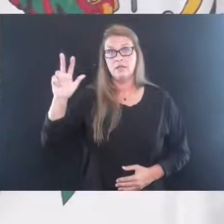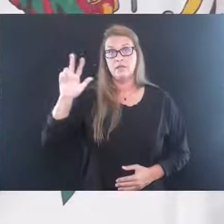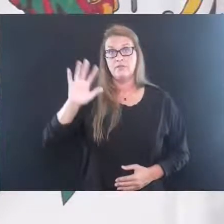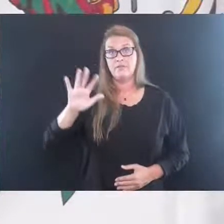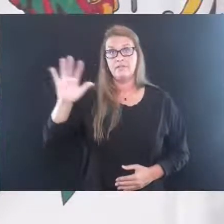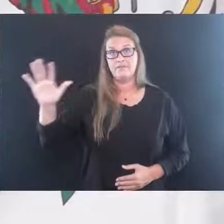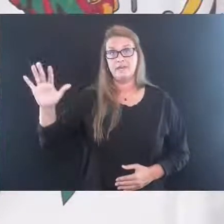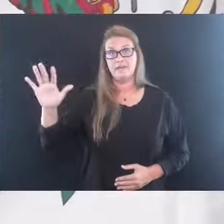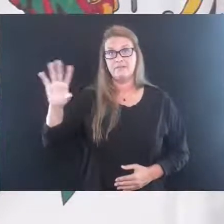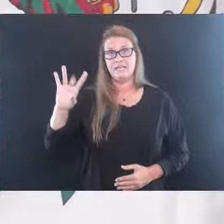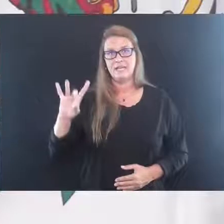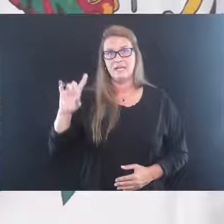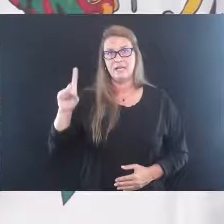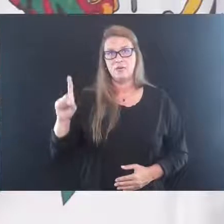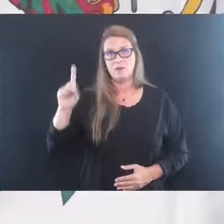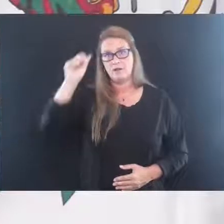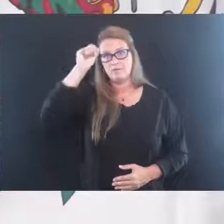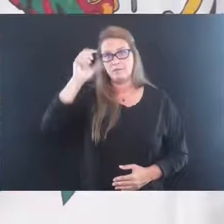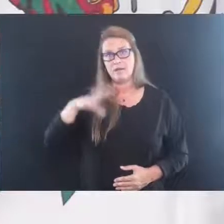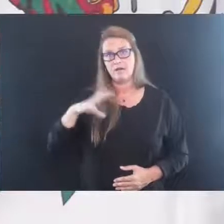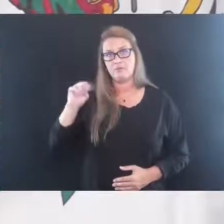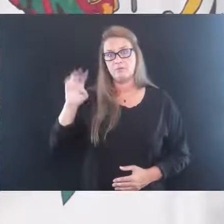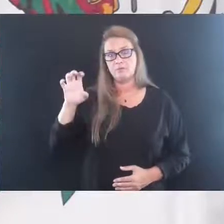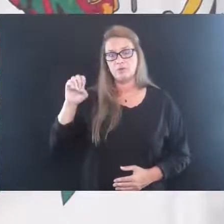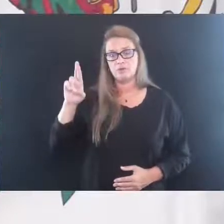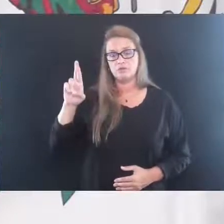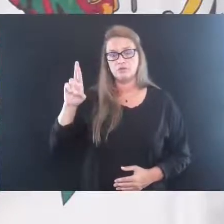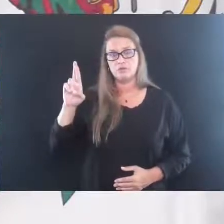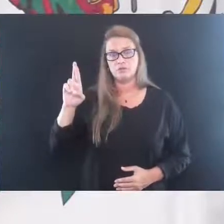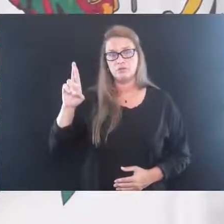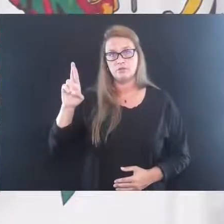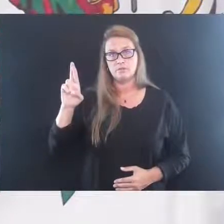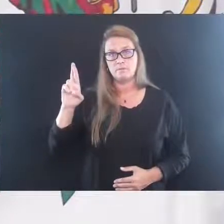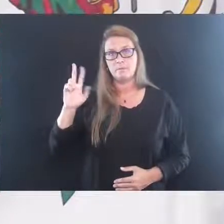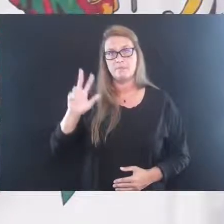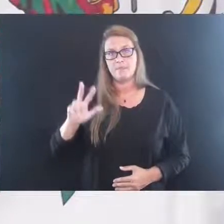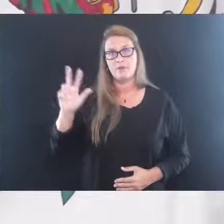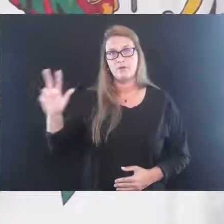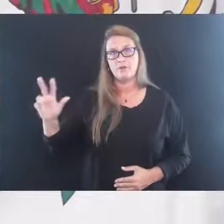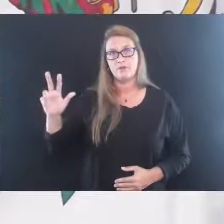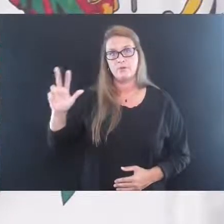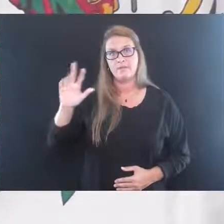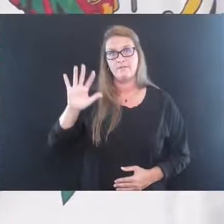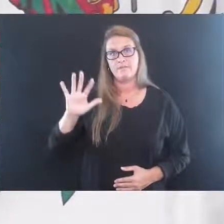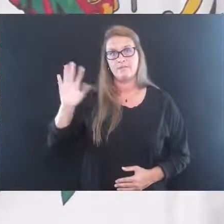3,355th death is an 81-year-old male from Mercer County. The